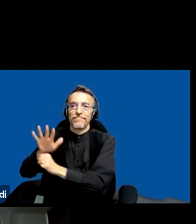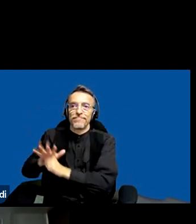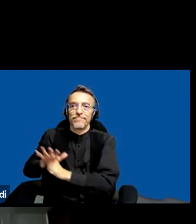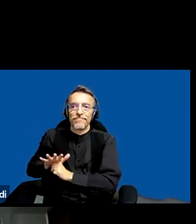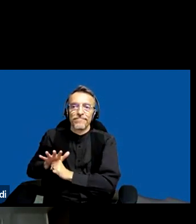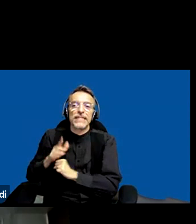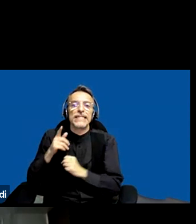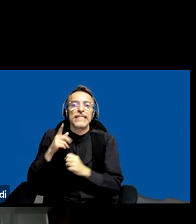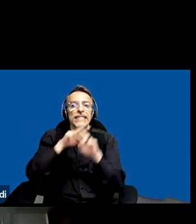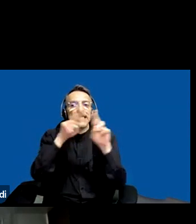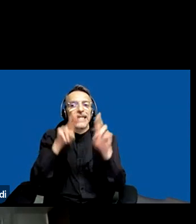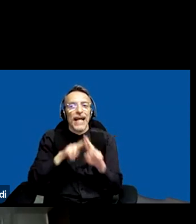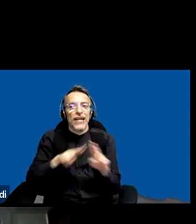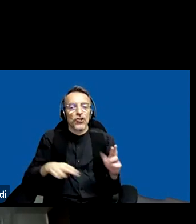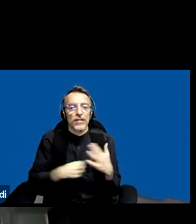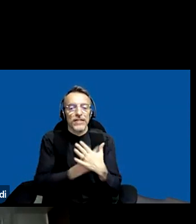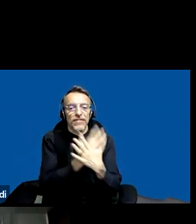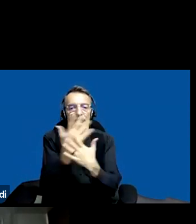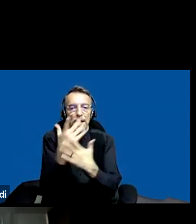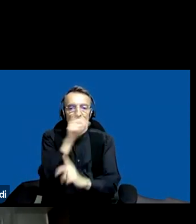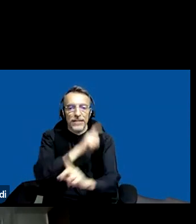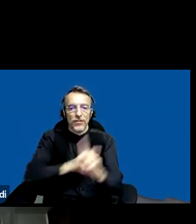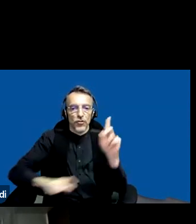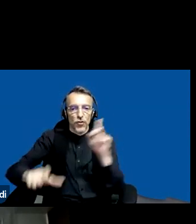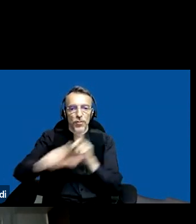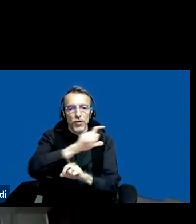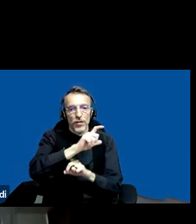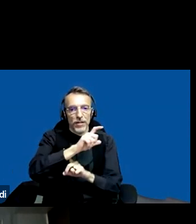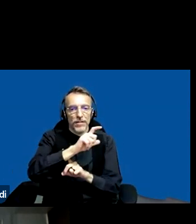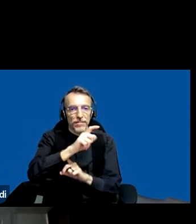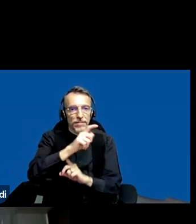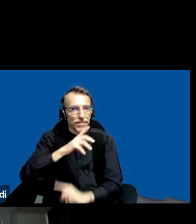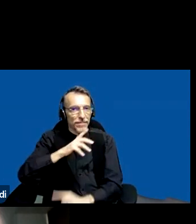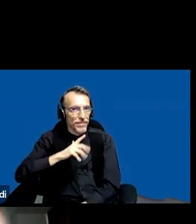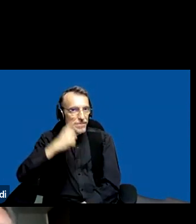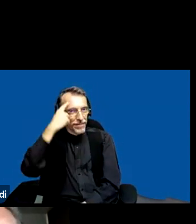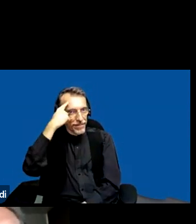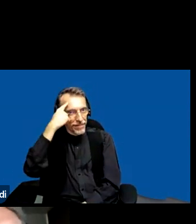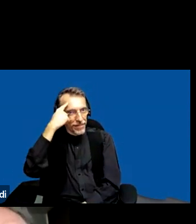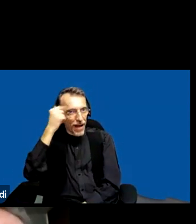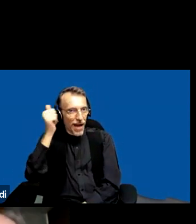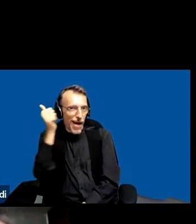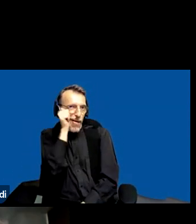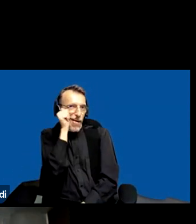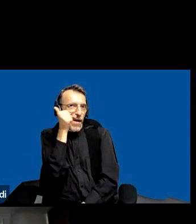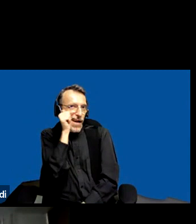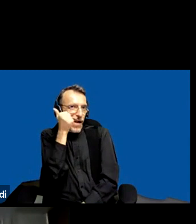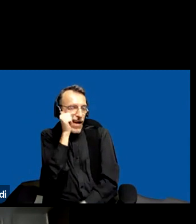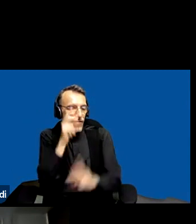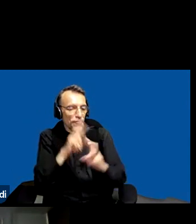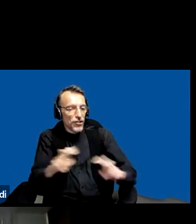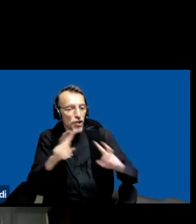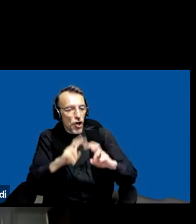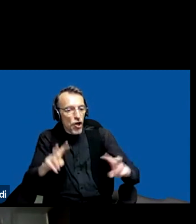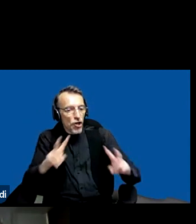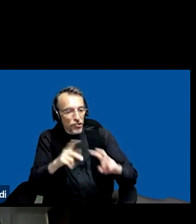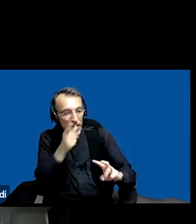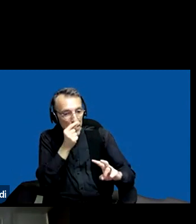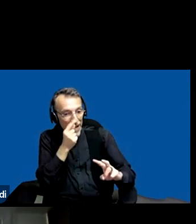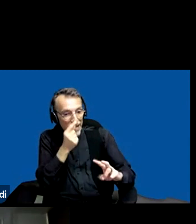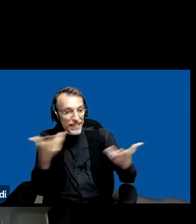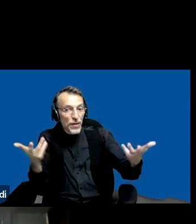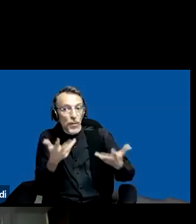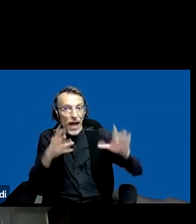the international development community aware of the need to really build research capacity in the global south and really work